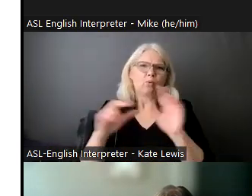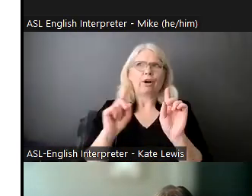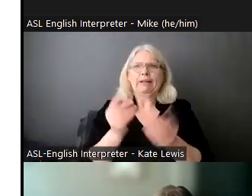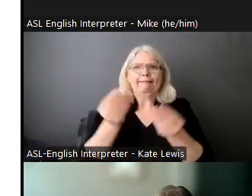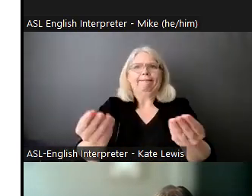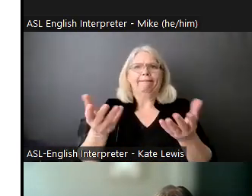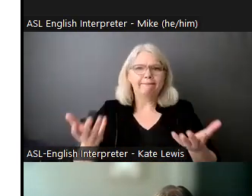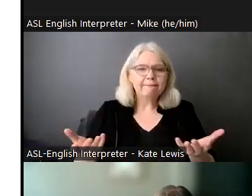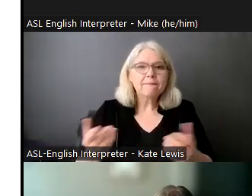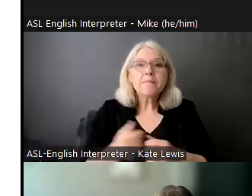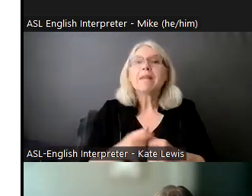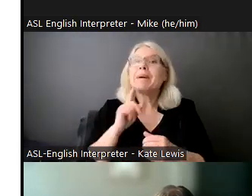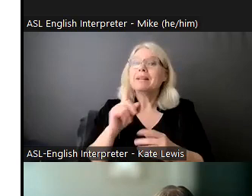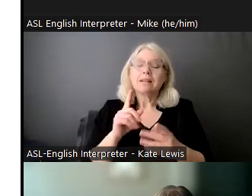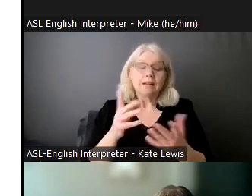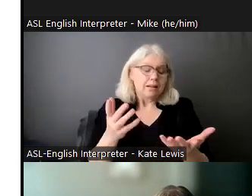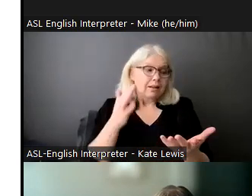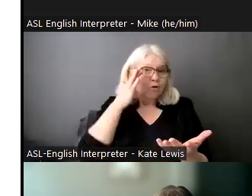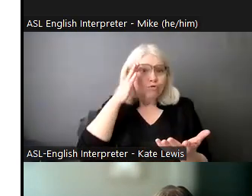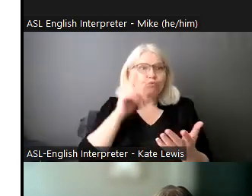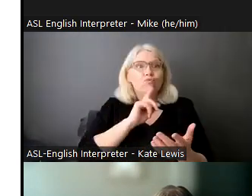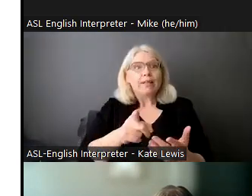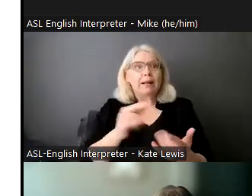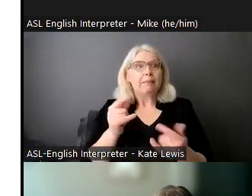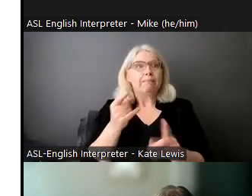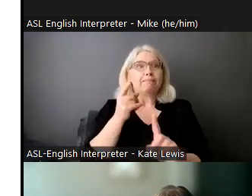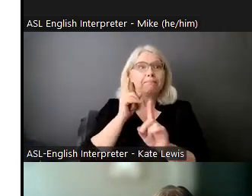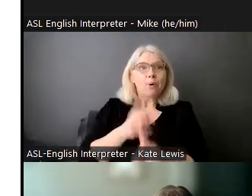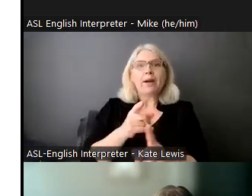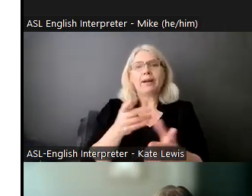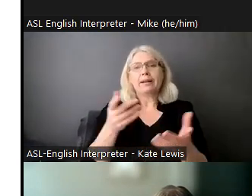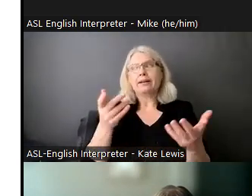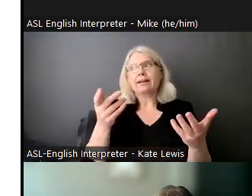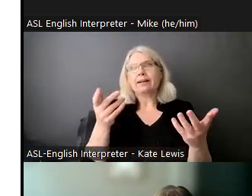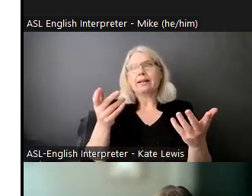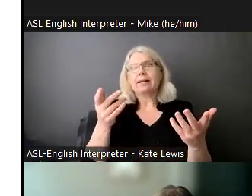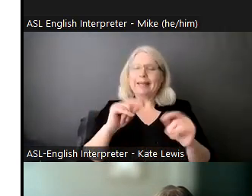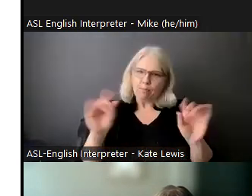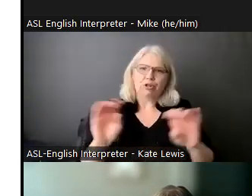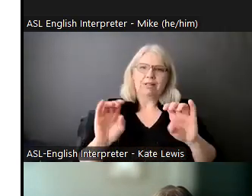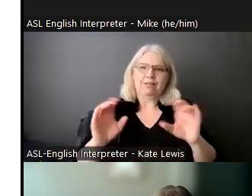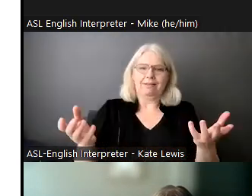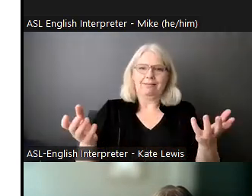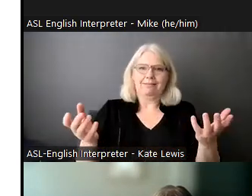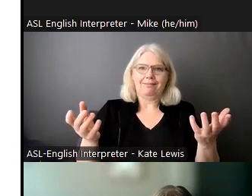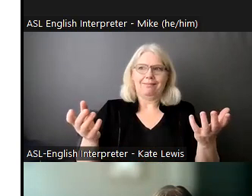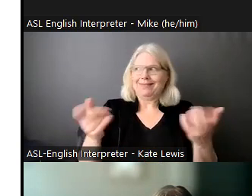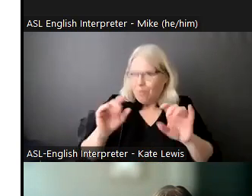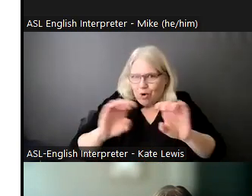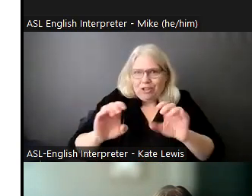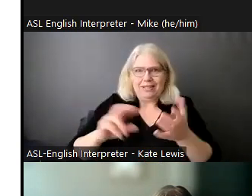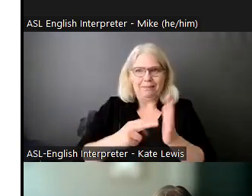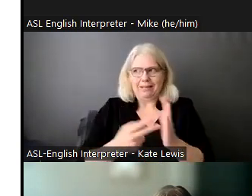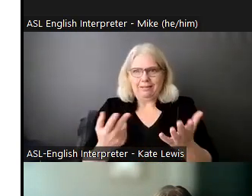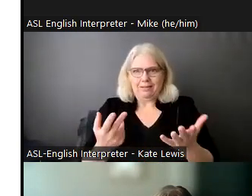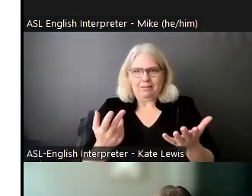something happens, because it really is an emergency document, when you're in an emergency, is someone going to be able to get the document and be able to rely on